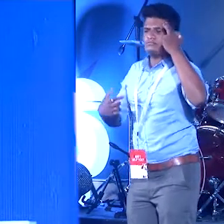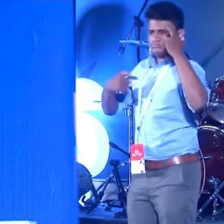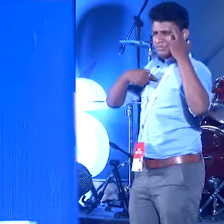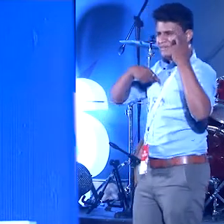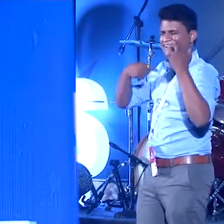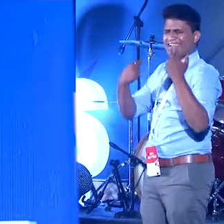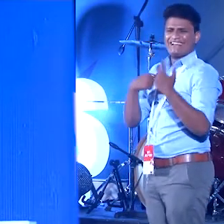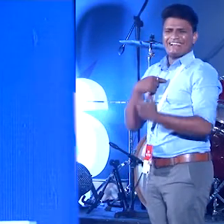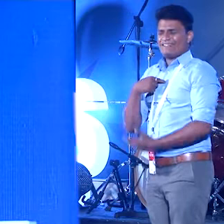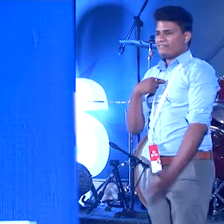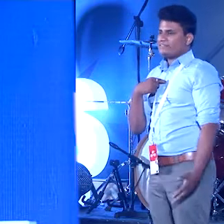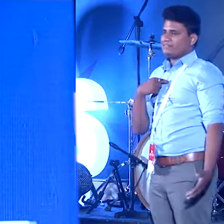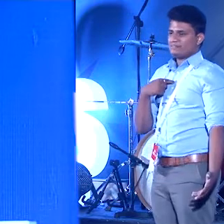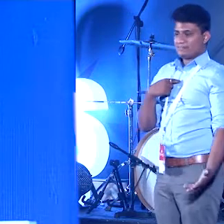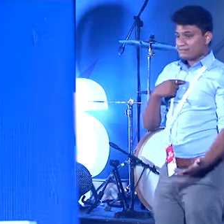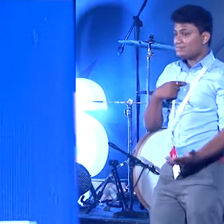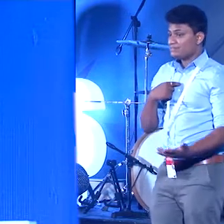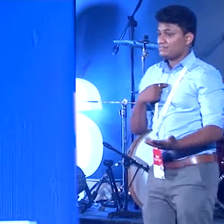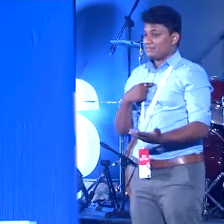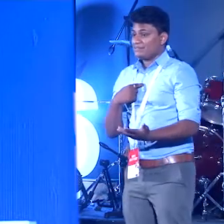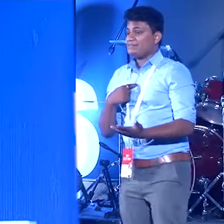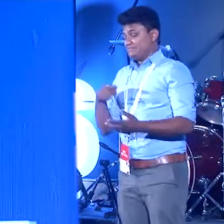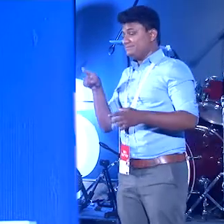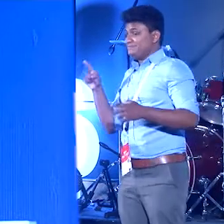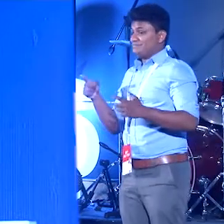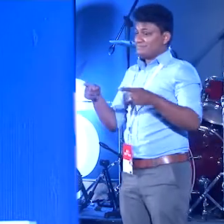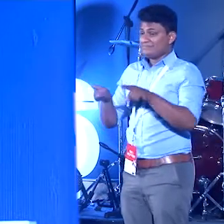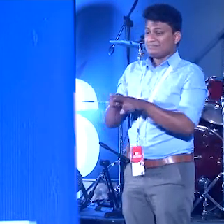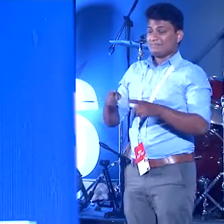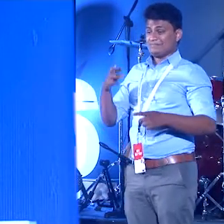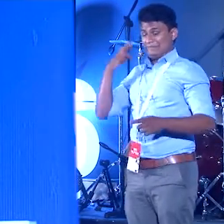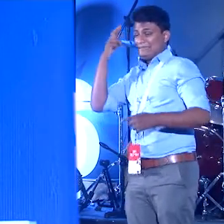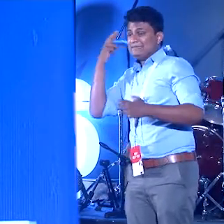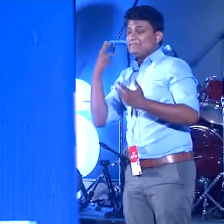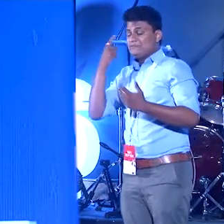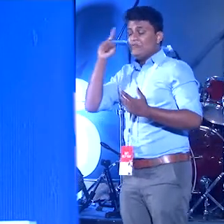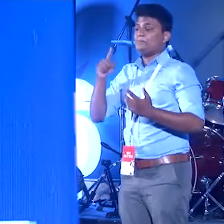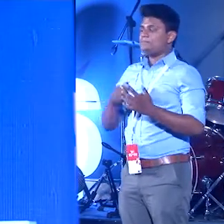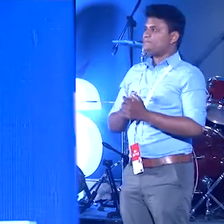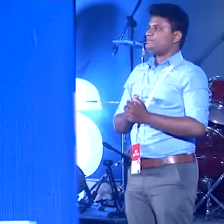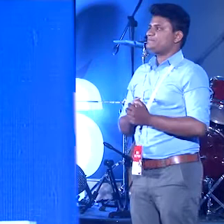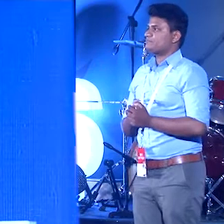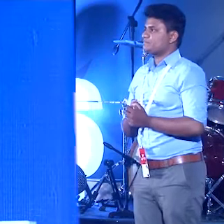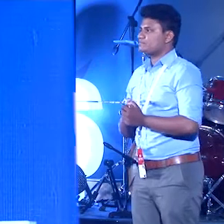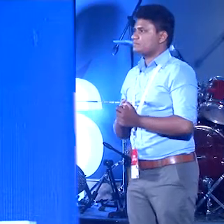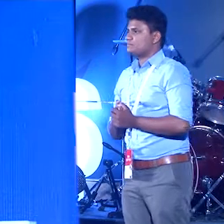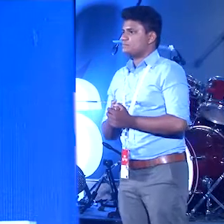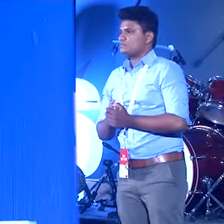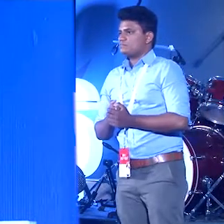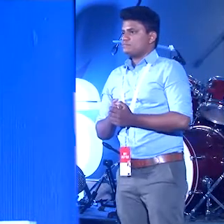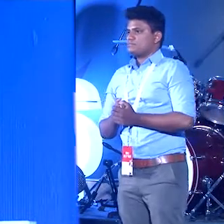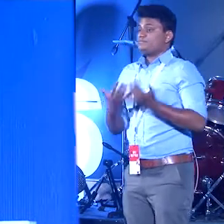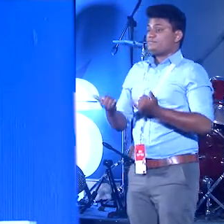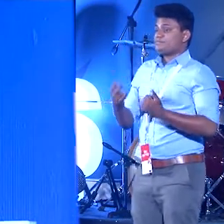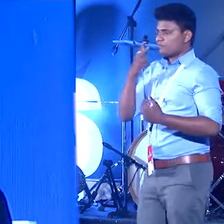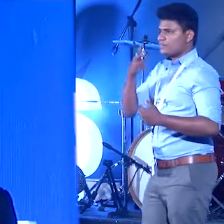And this to me is also the thing that marks out all these people whose achievements we are here